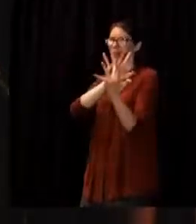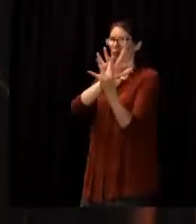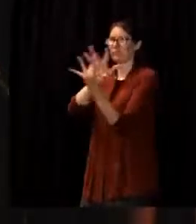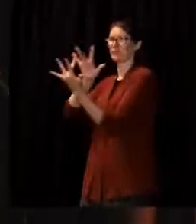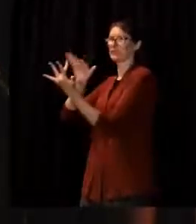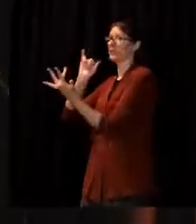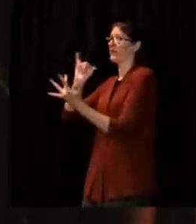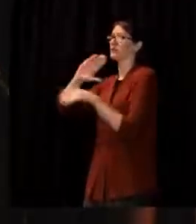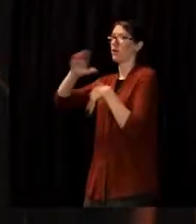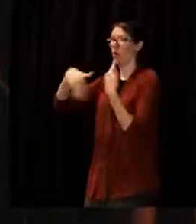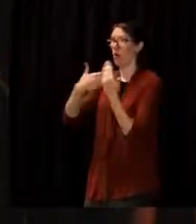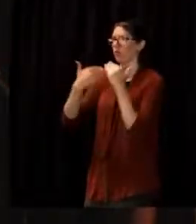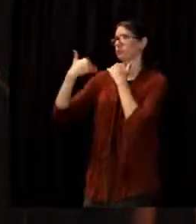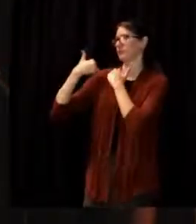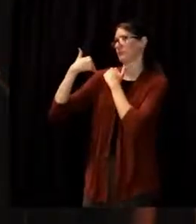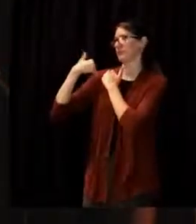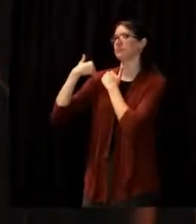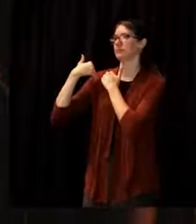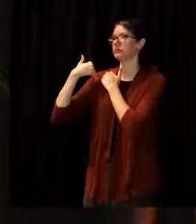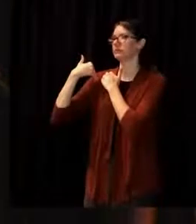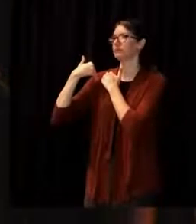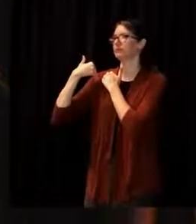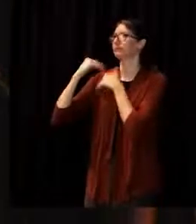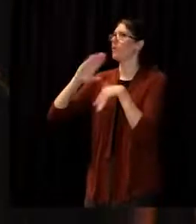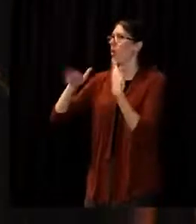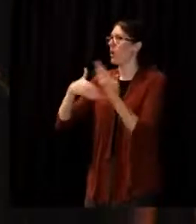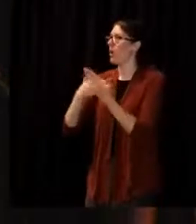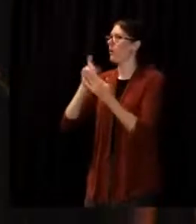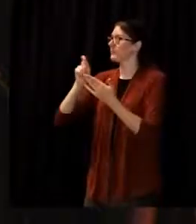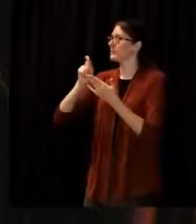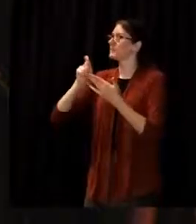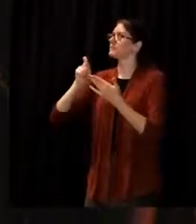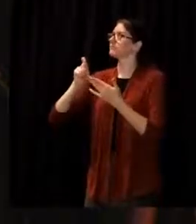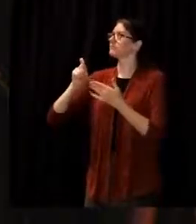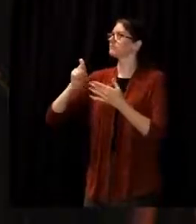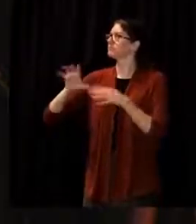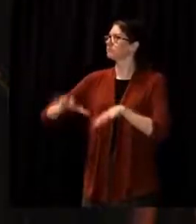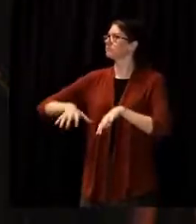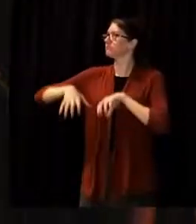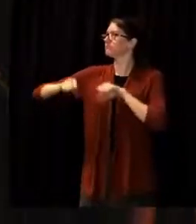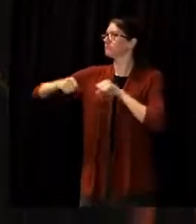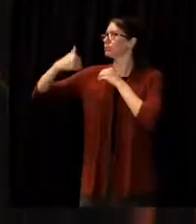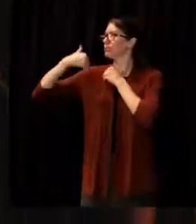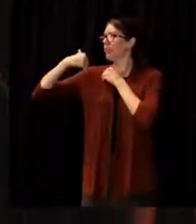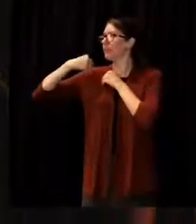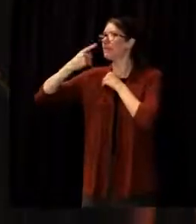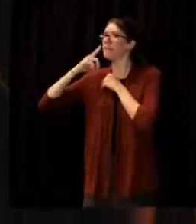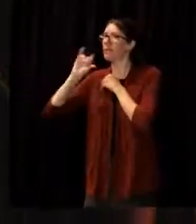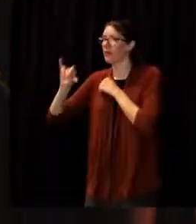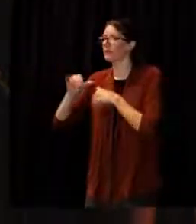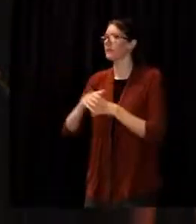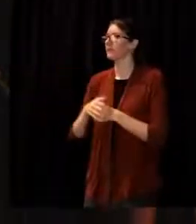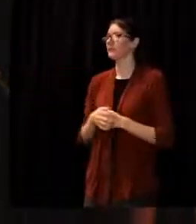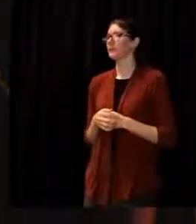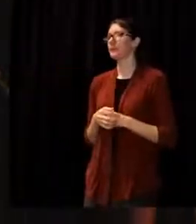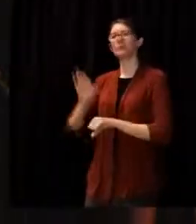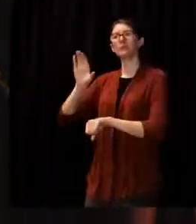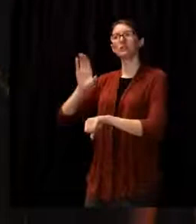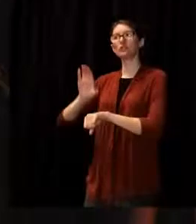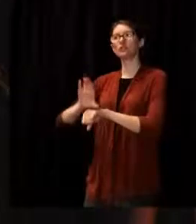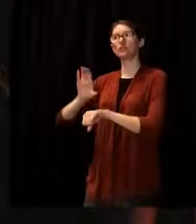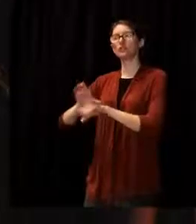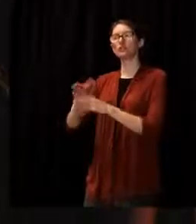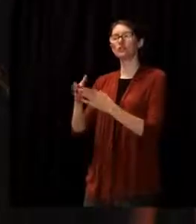our responsibilities. We all have to step into this and to reach out. And I'll talk more about that in a minute. But the church also has